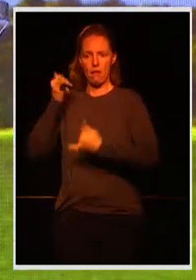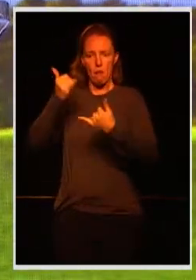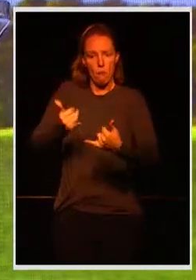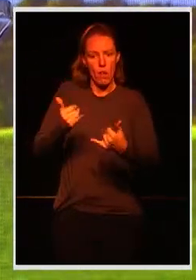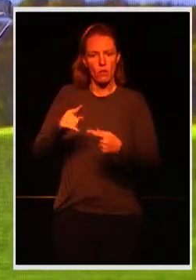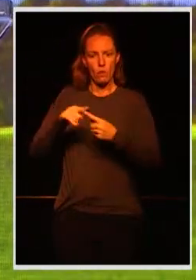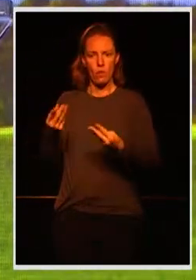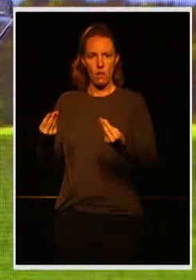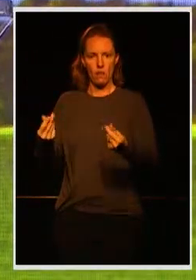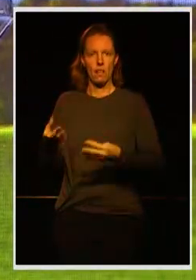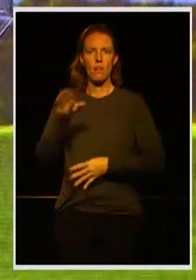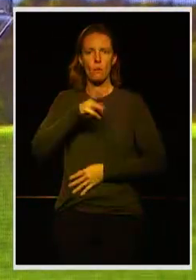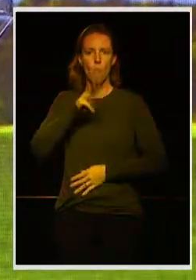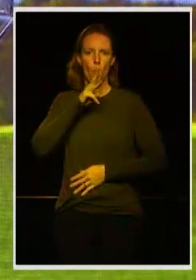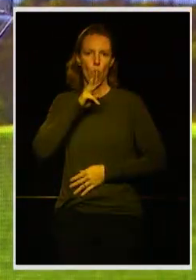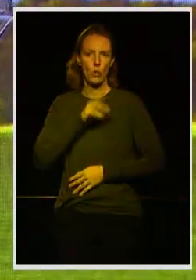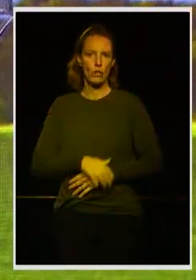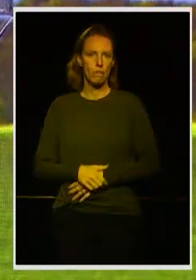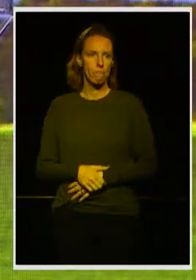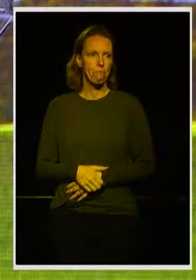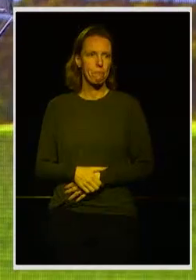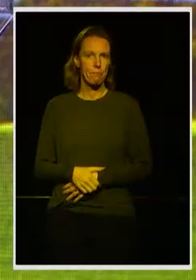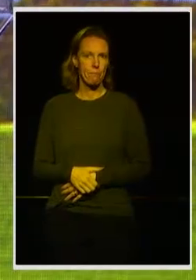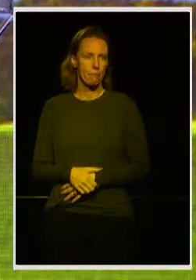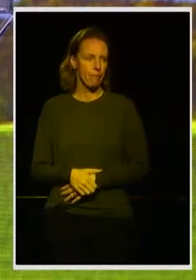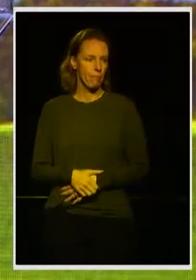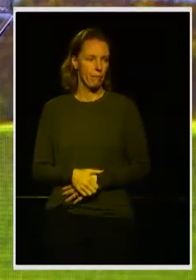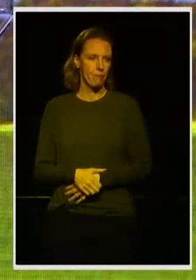these lands and waters.